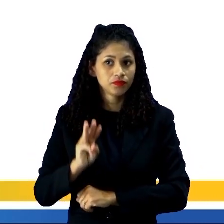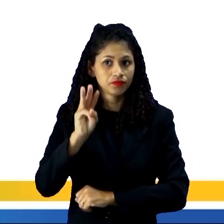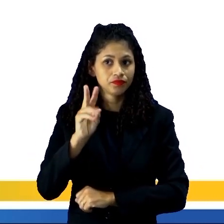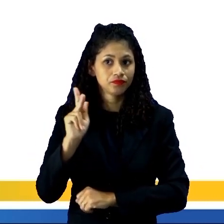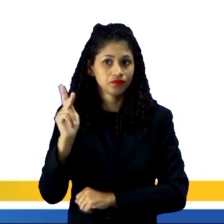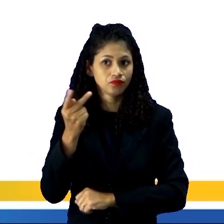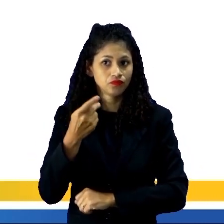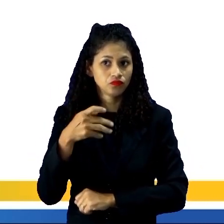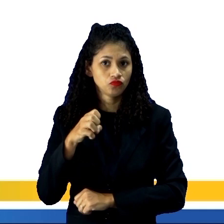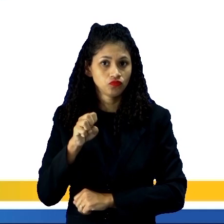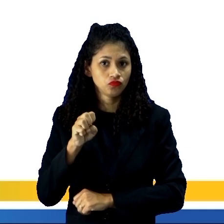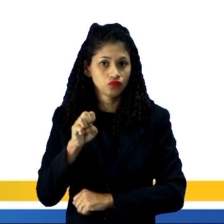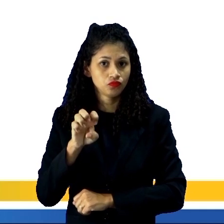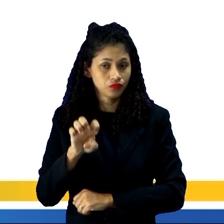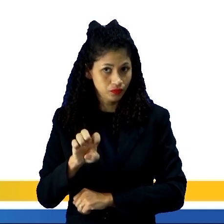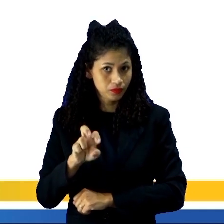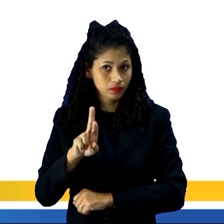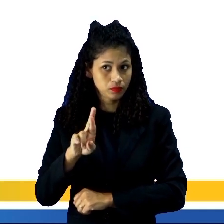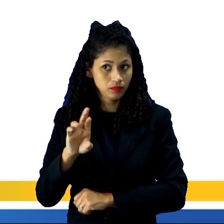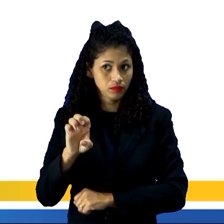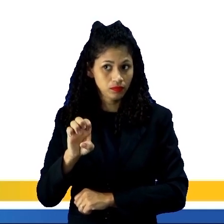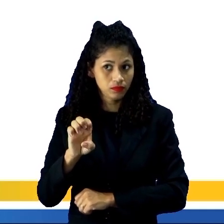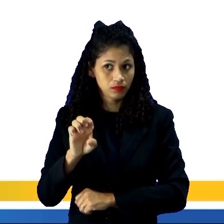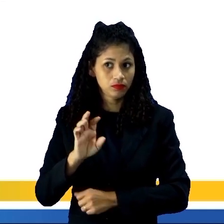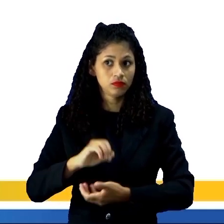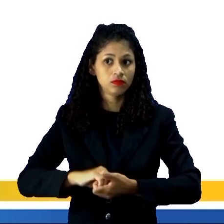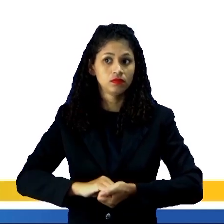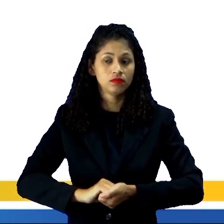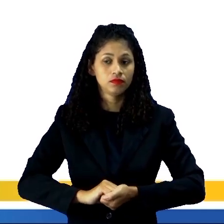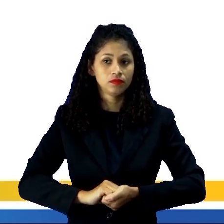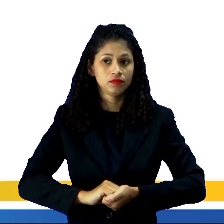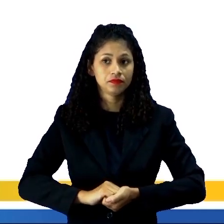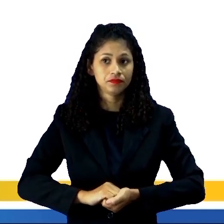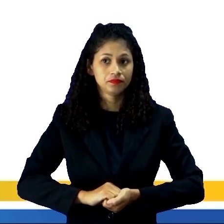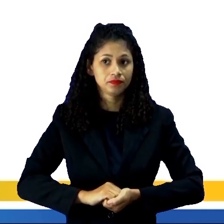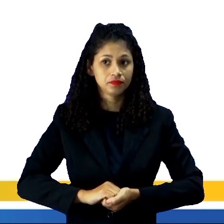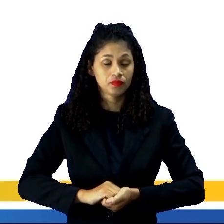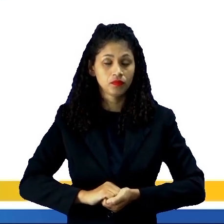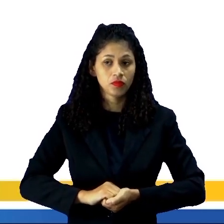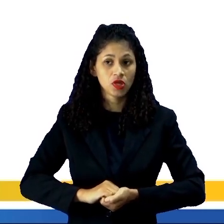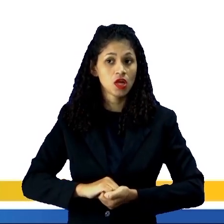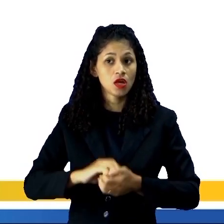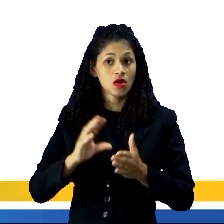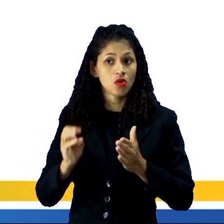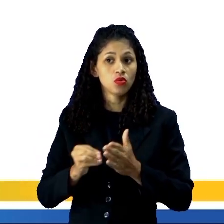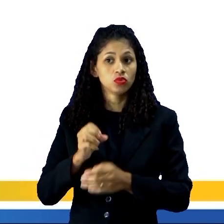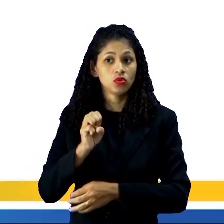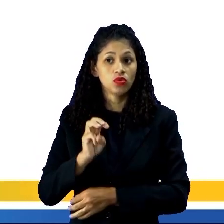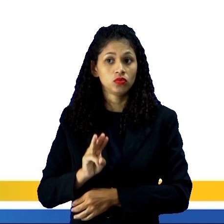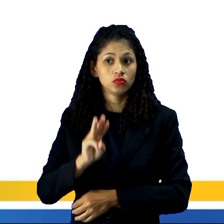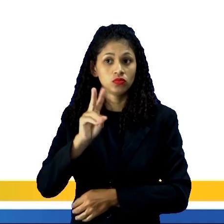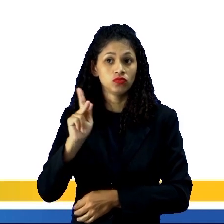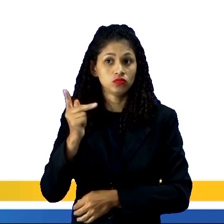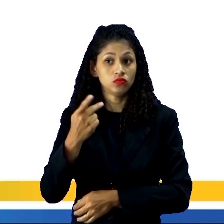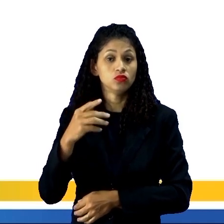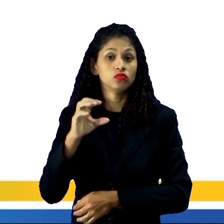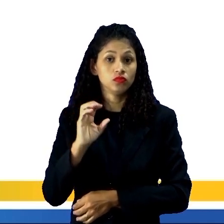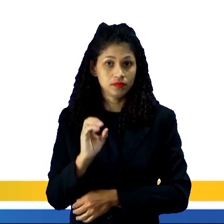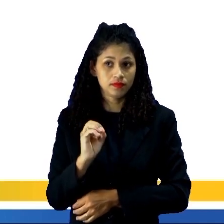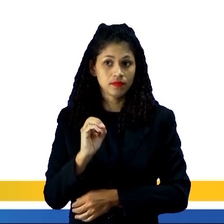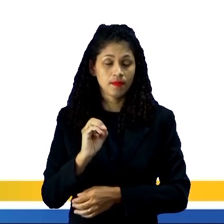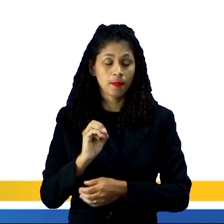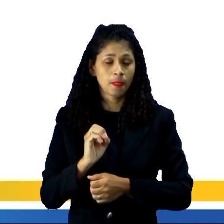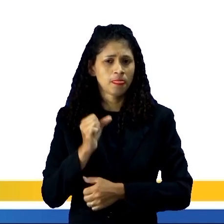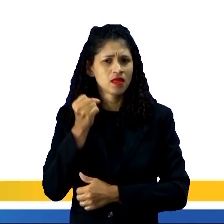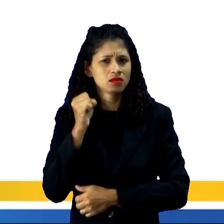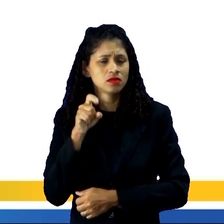If you can't find the hotel where I stayed last weekend, I can tell you who to ask. Se você não